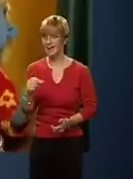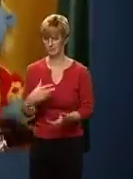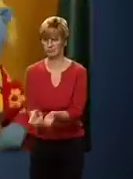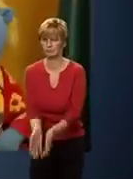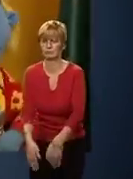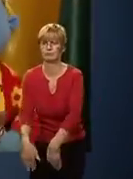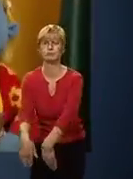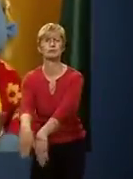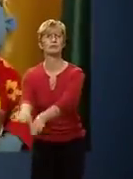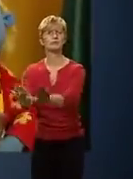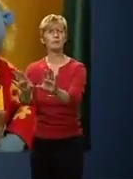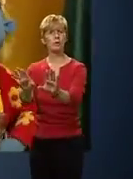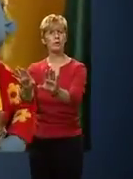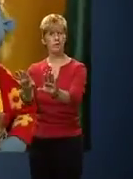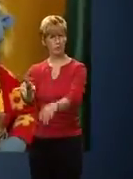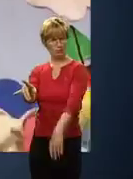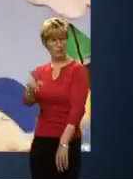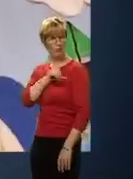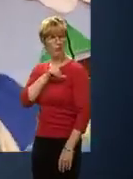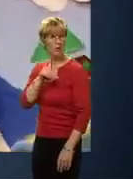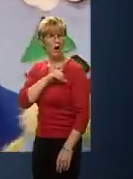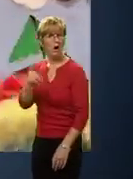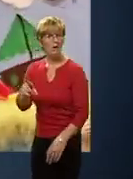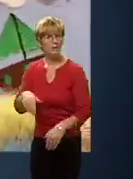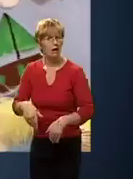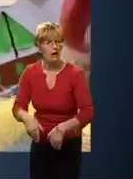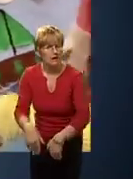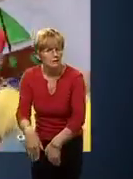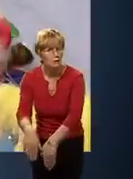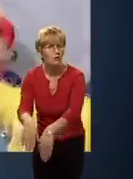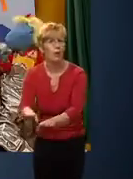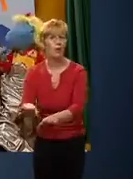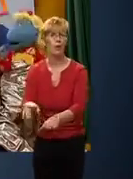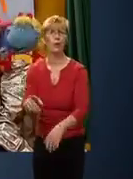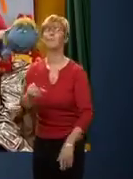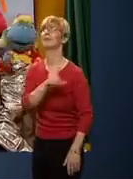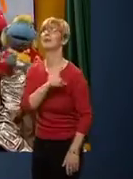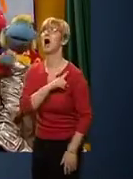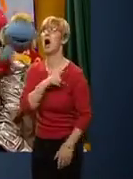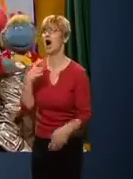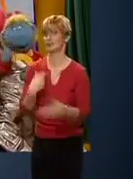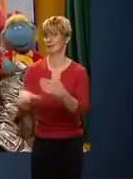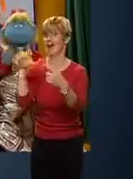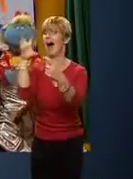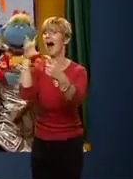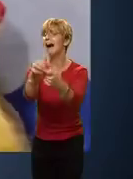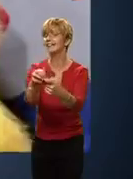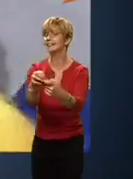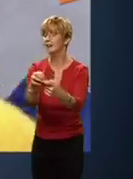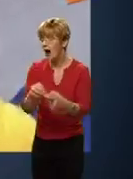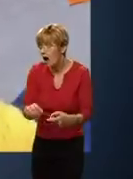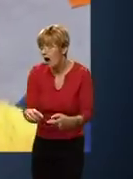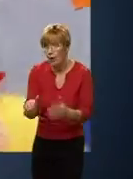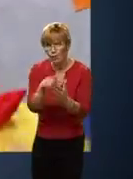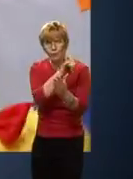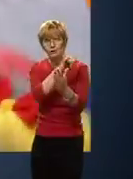6, 7, 8, 9, 10 Then I let it go again. Why did you let it go? Because it bit my finger so.